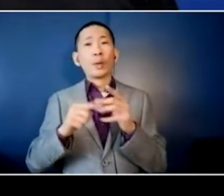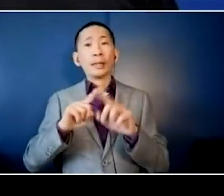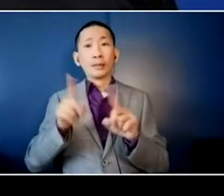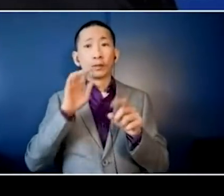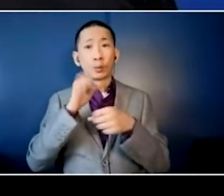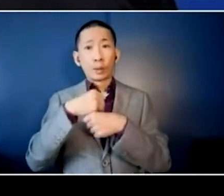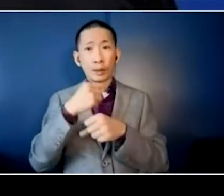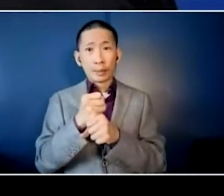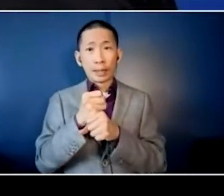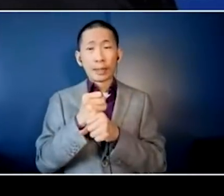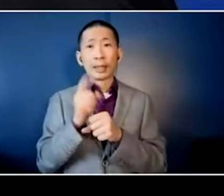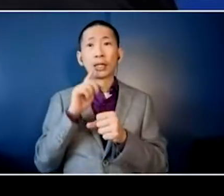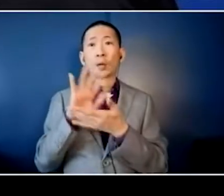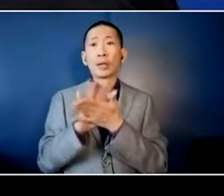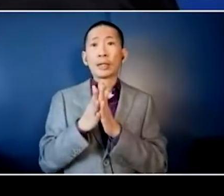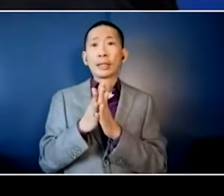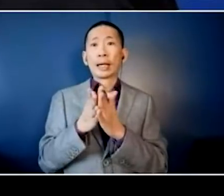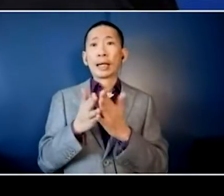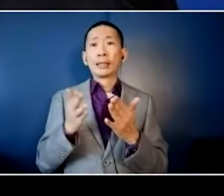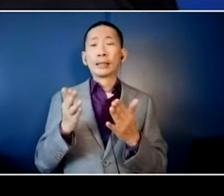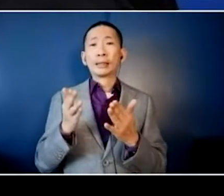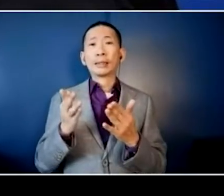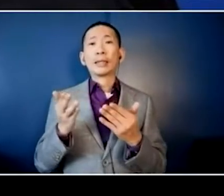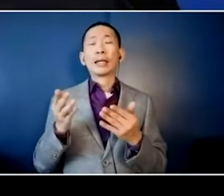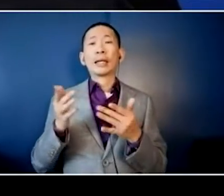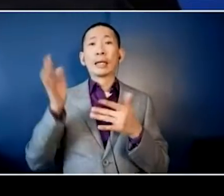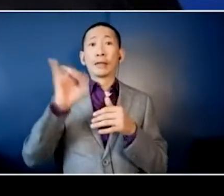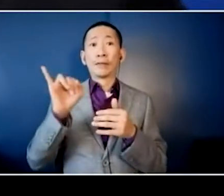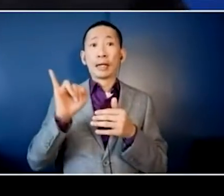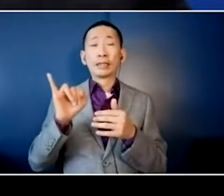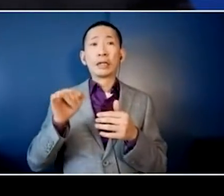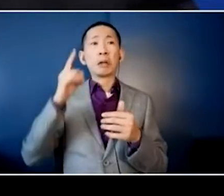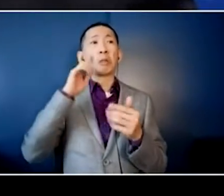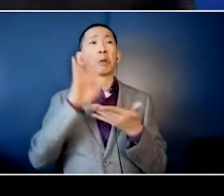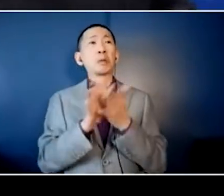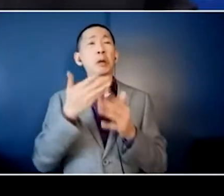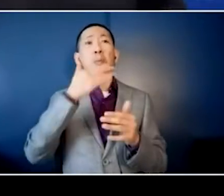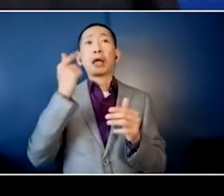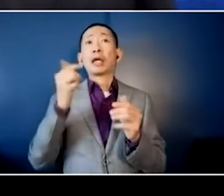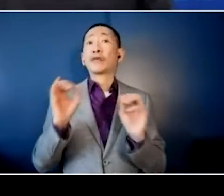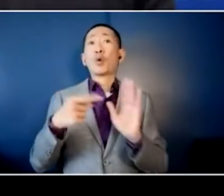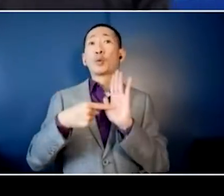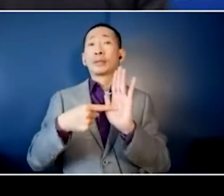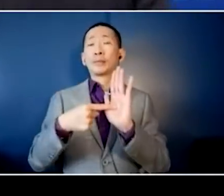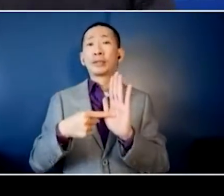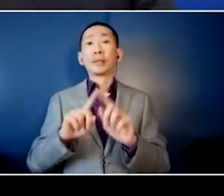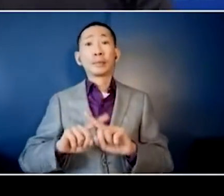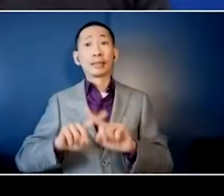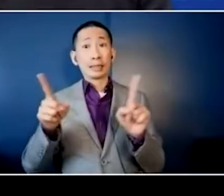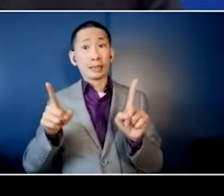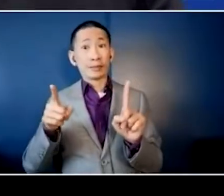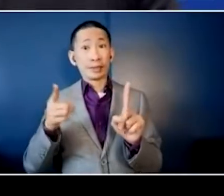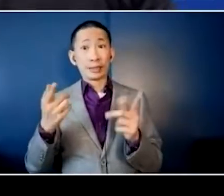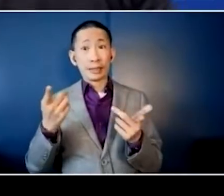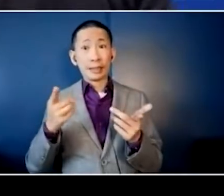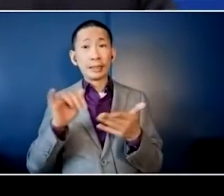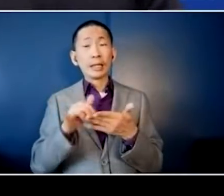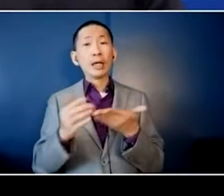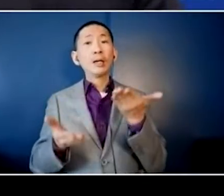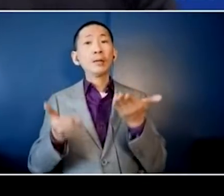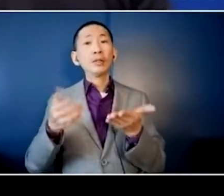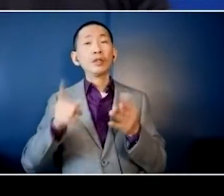get infected and they're going to get better, even though they don't have any symptoms. Well, the difference it makes is that you're propagating